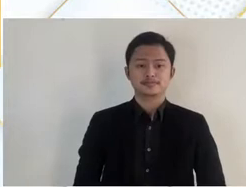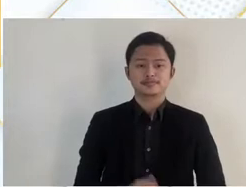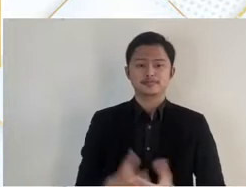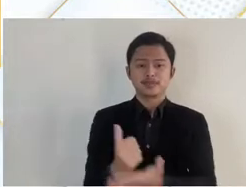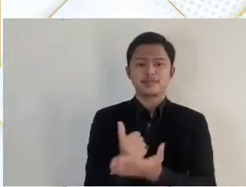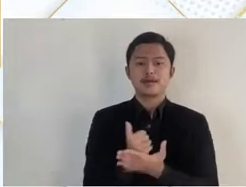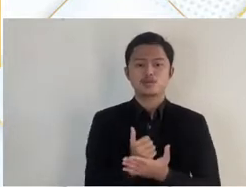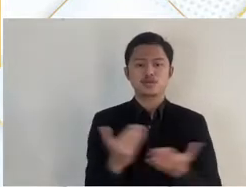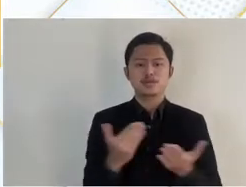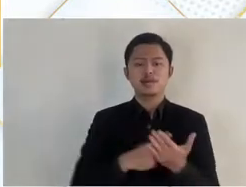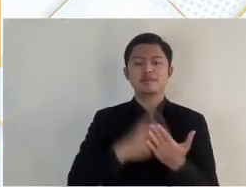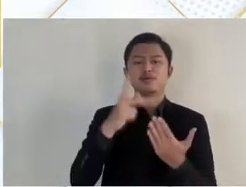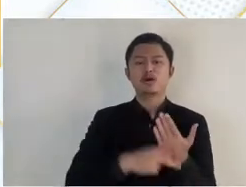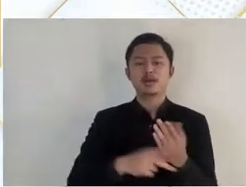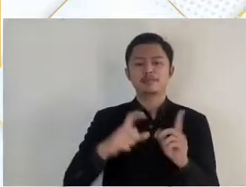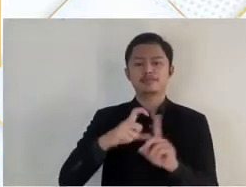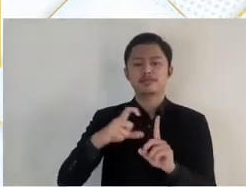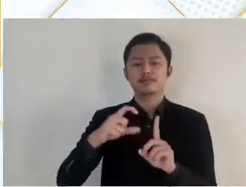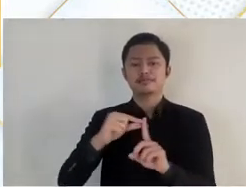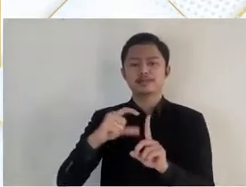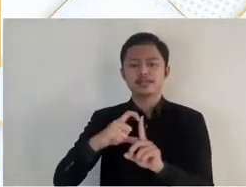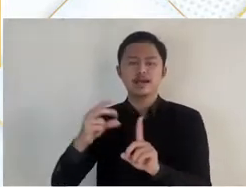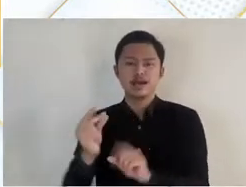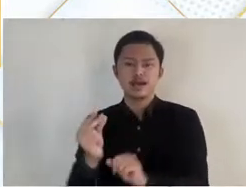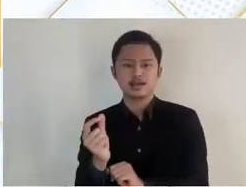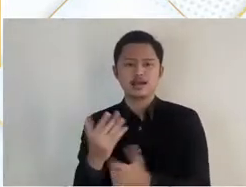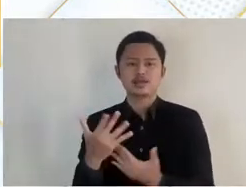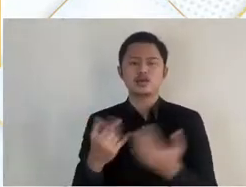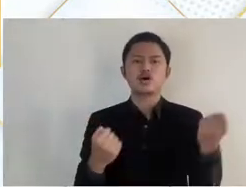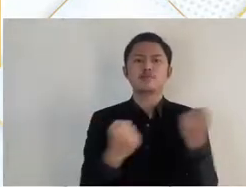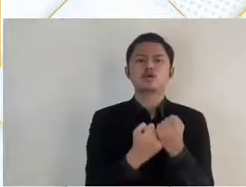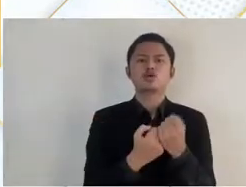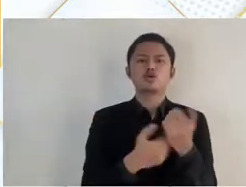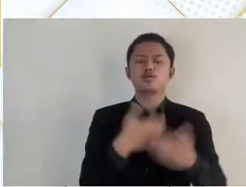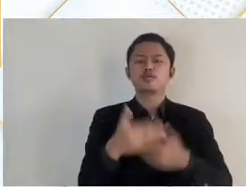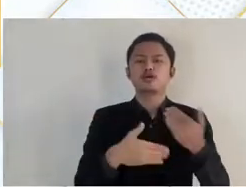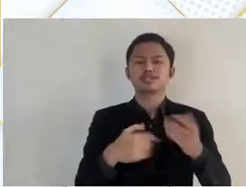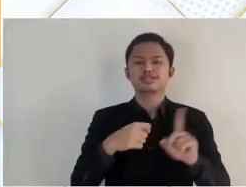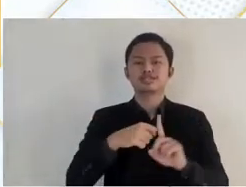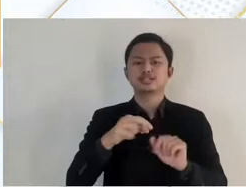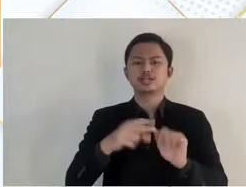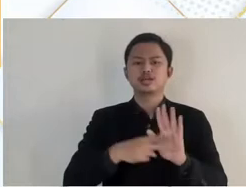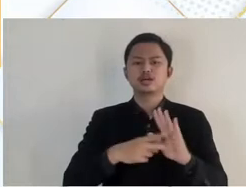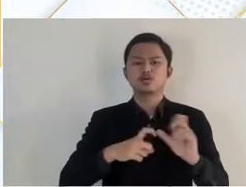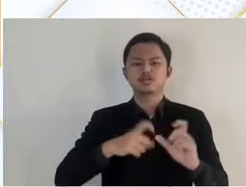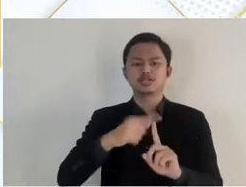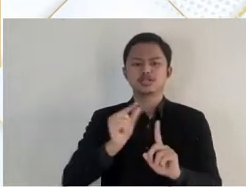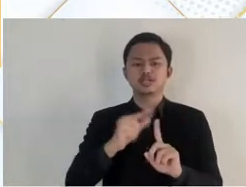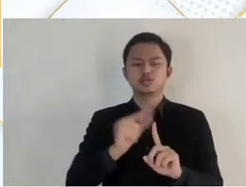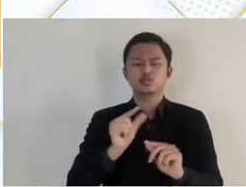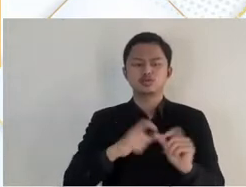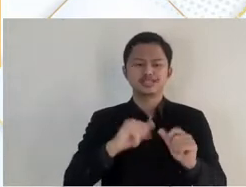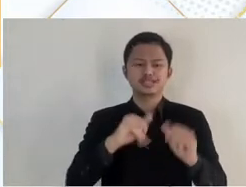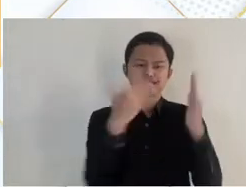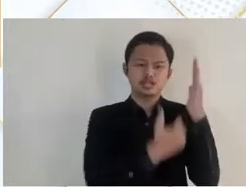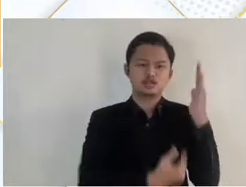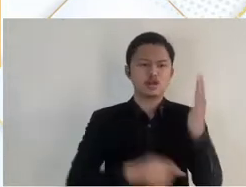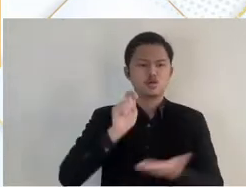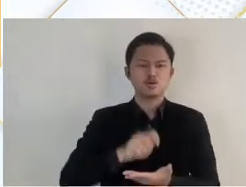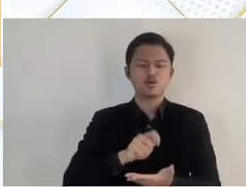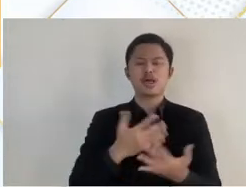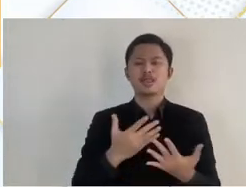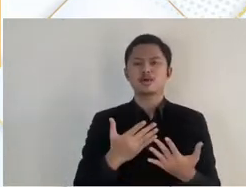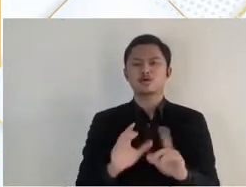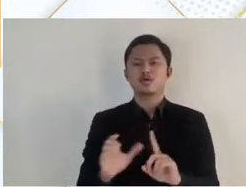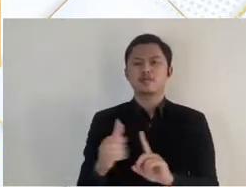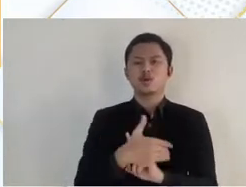DDR programs, supporting constitutional process and organization of elections, protecting and